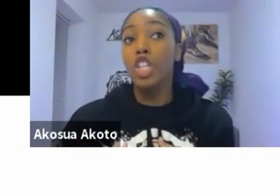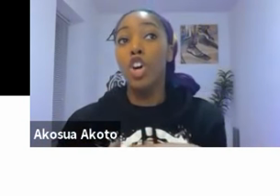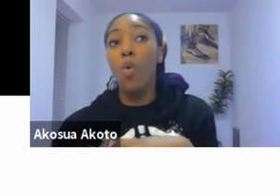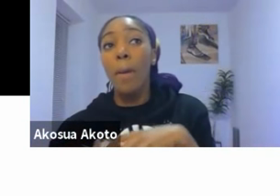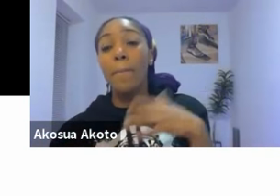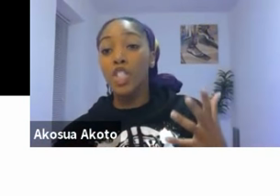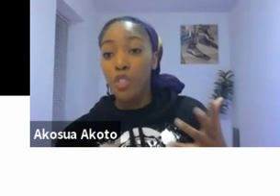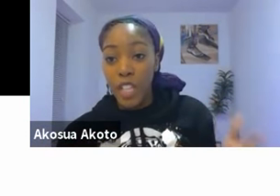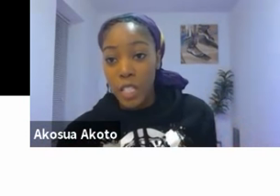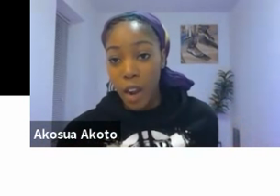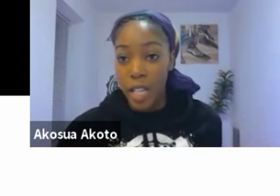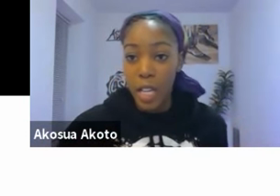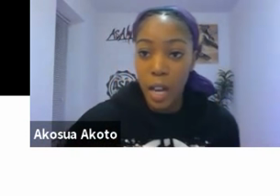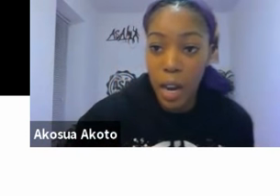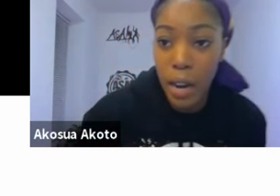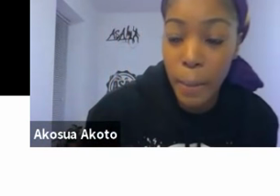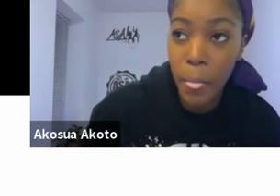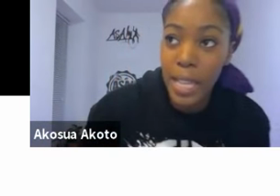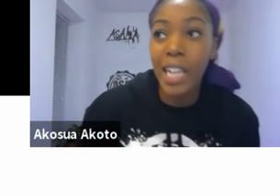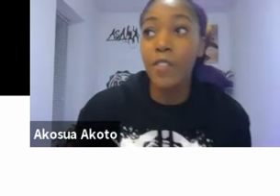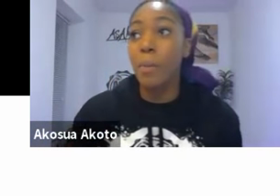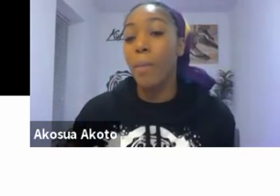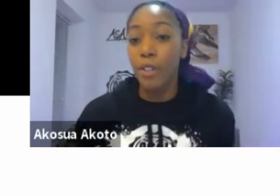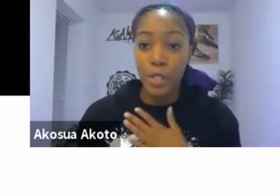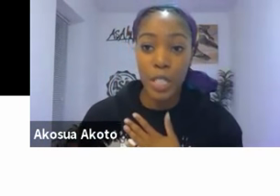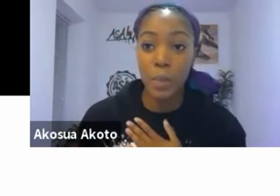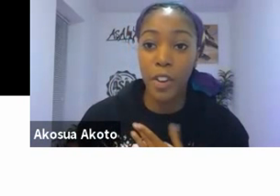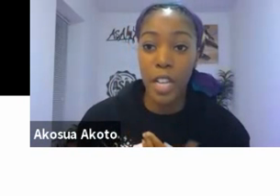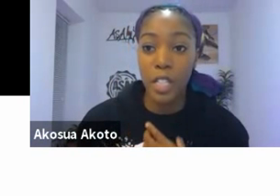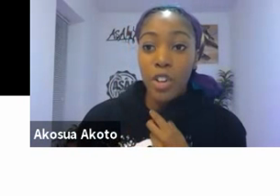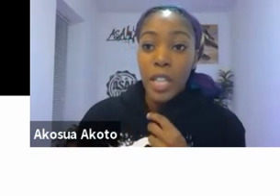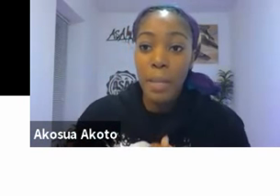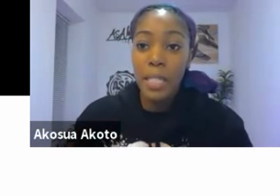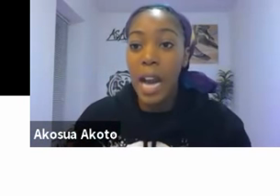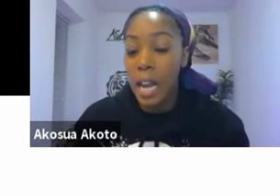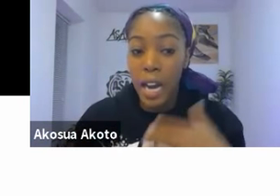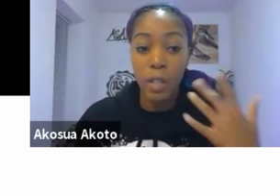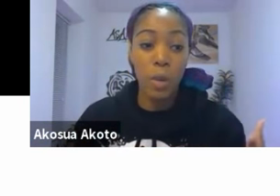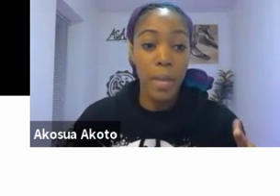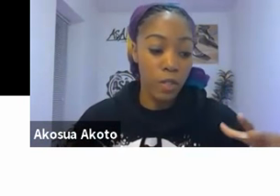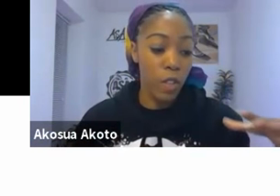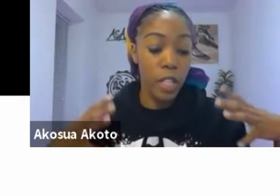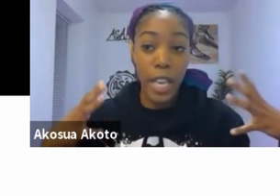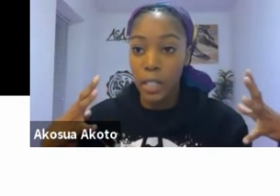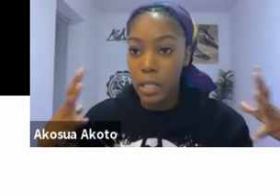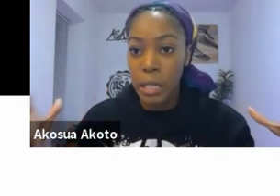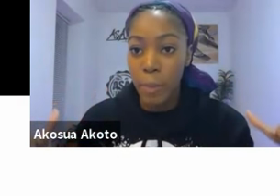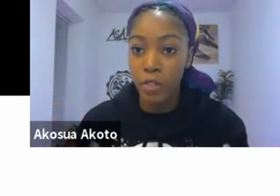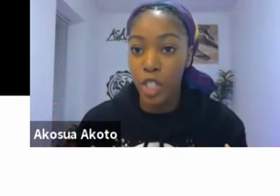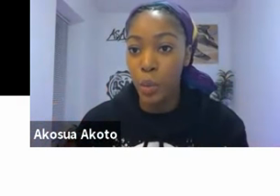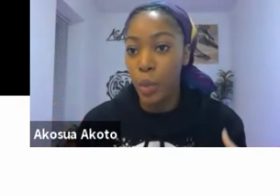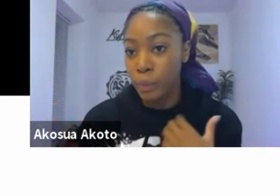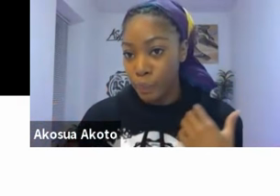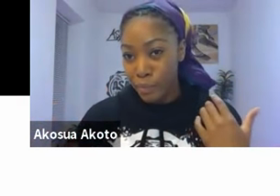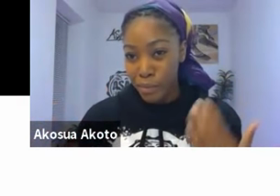hop. So when Beat Your Feet started, and I'll give you my personal experience growing up as an icon, a woman in deep